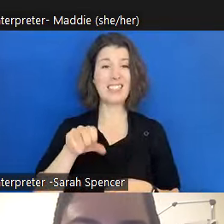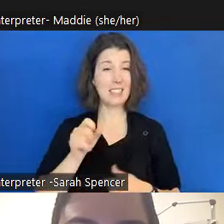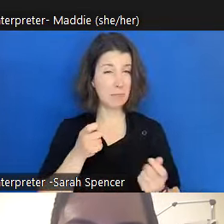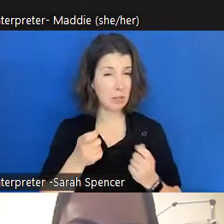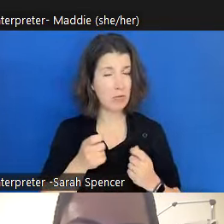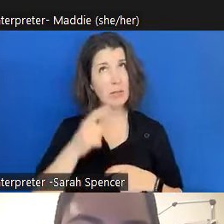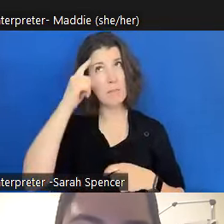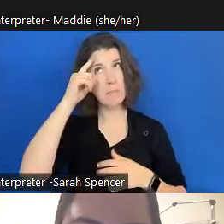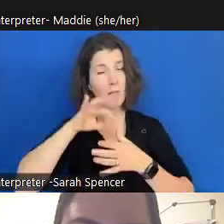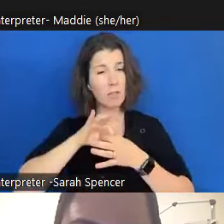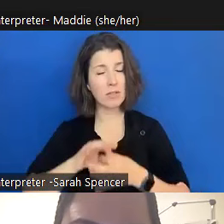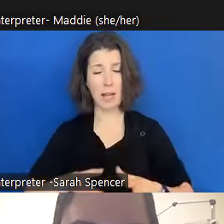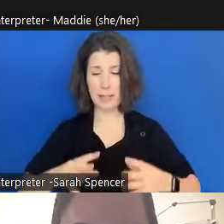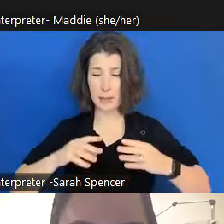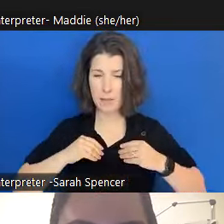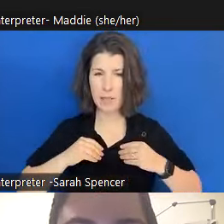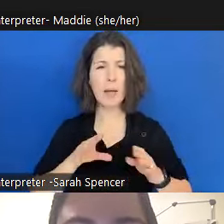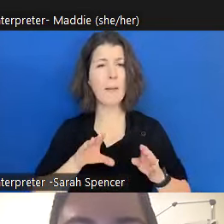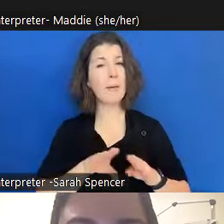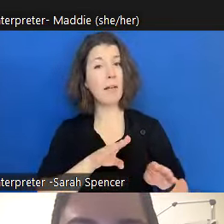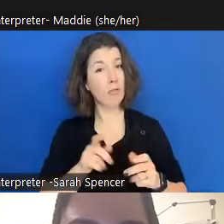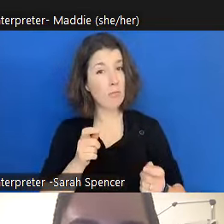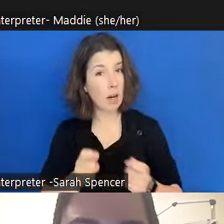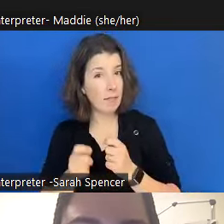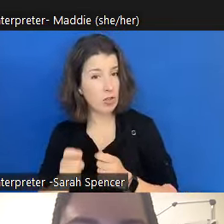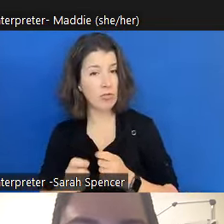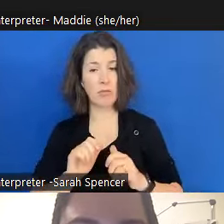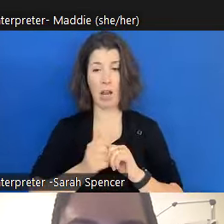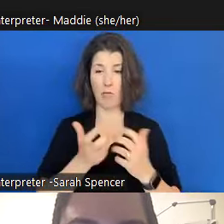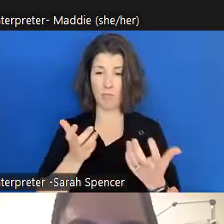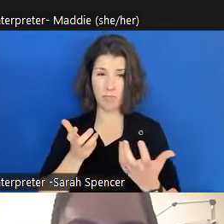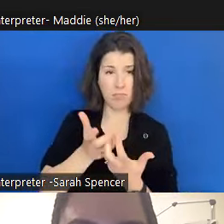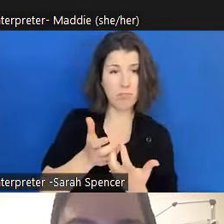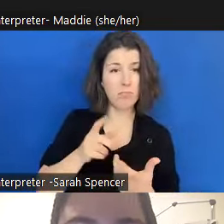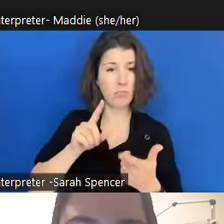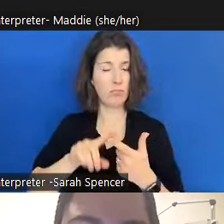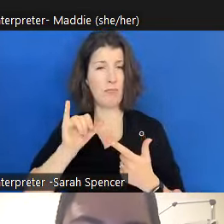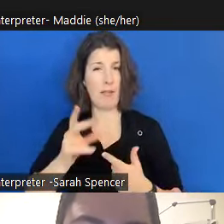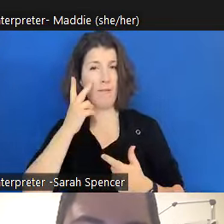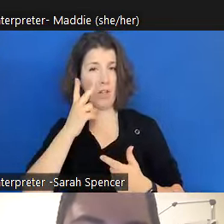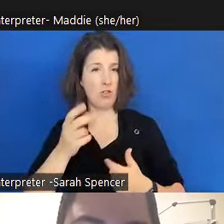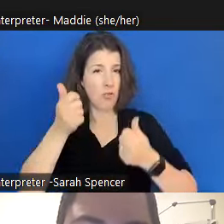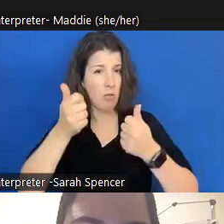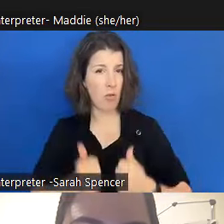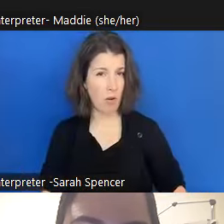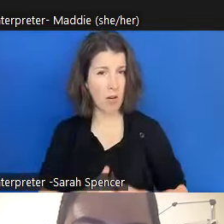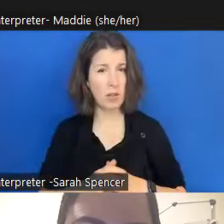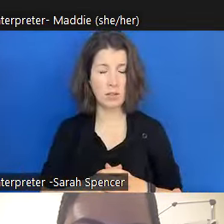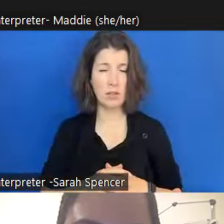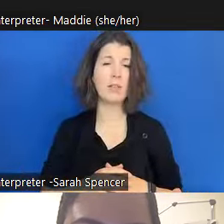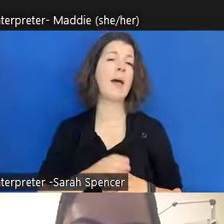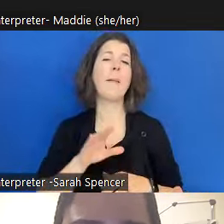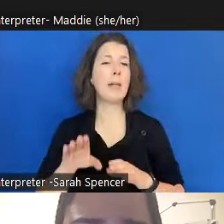mindfulness, acceptance, and behavior modification, illness narrative and simulated illness disclosures, and behavioral